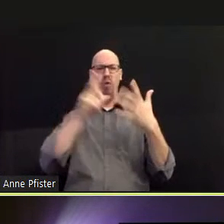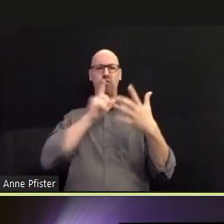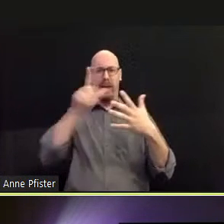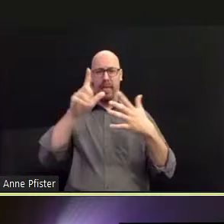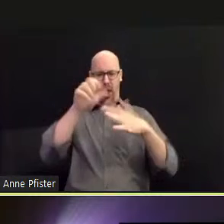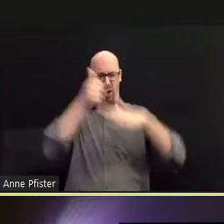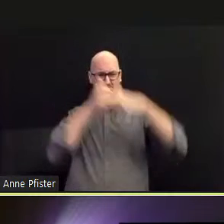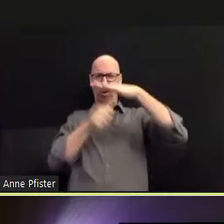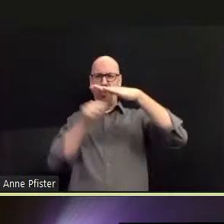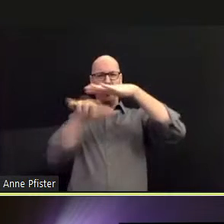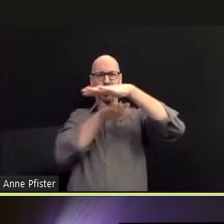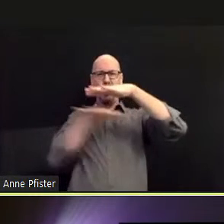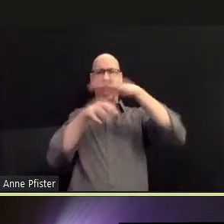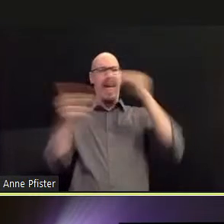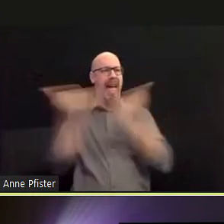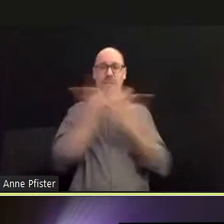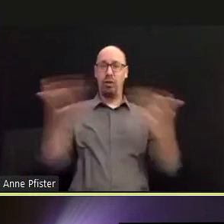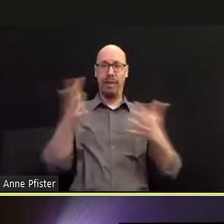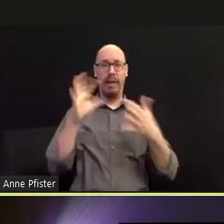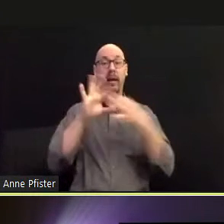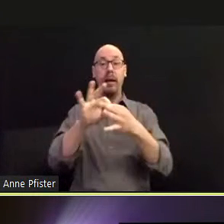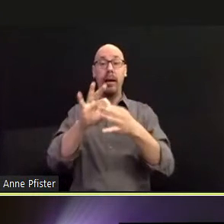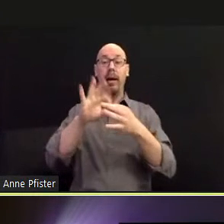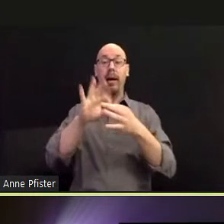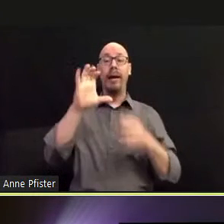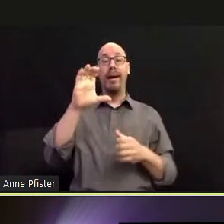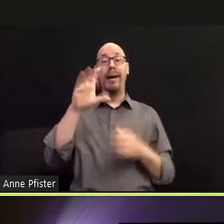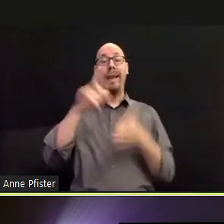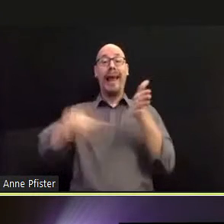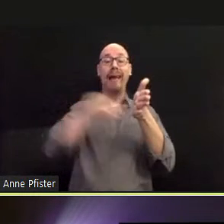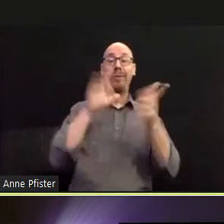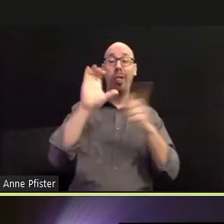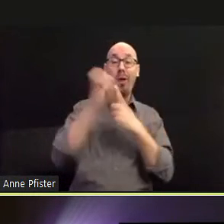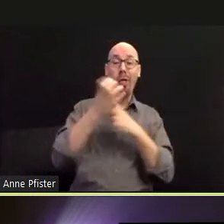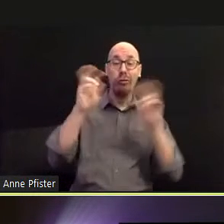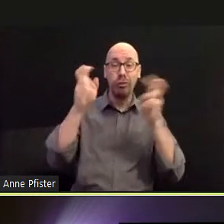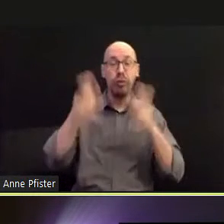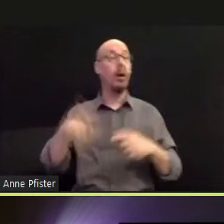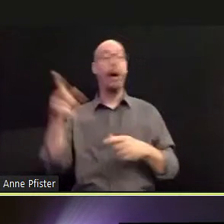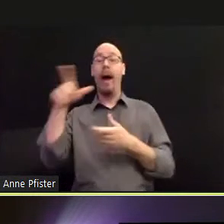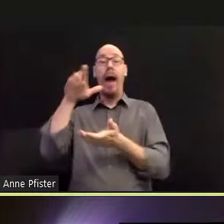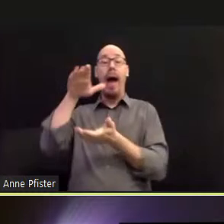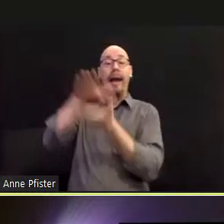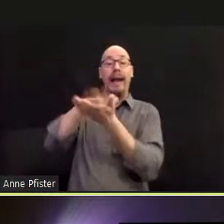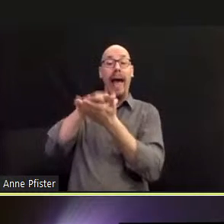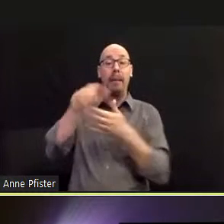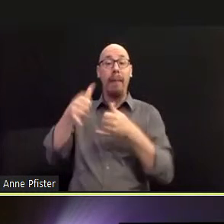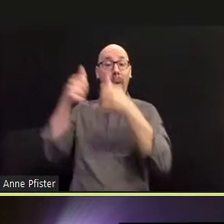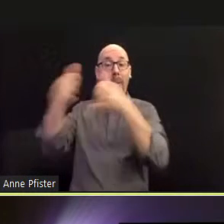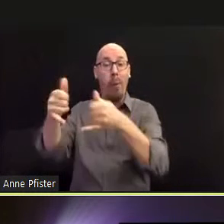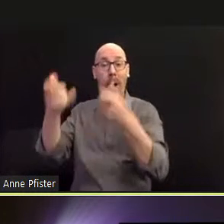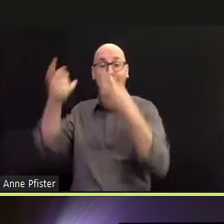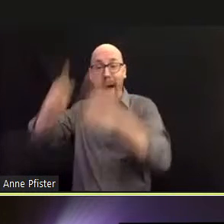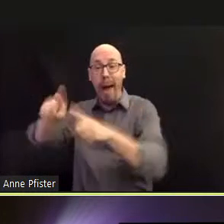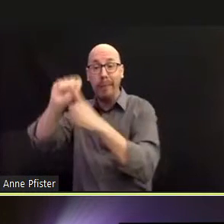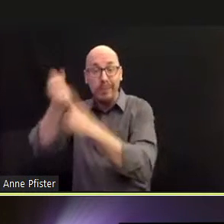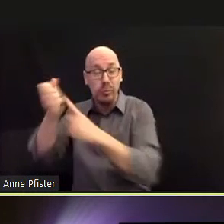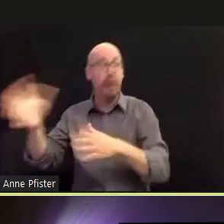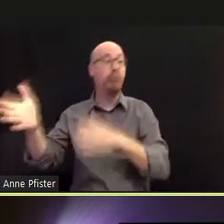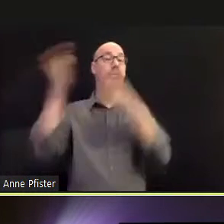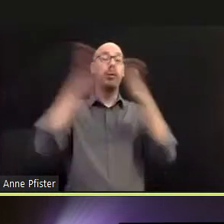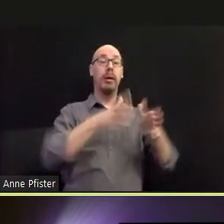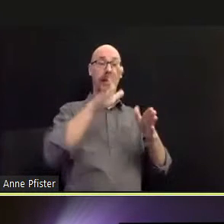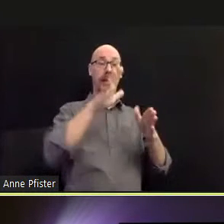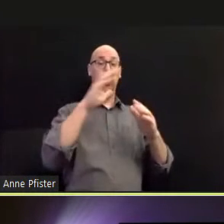over everything from cancel culture to civility at the Academy Awards, to ongoing reckonings with systemic racism and social